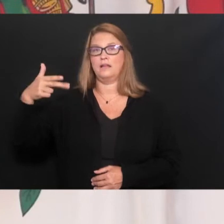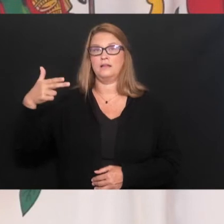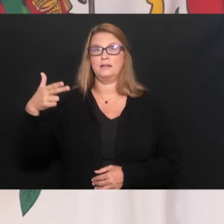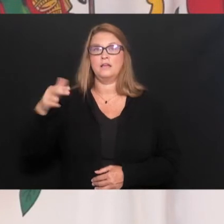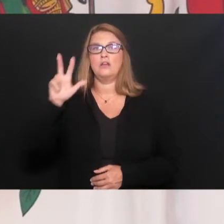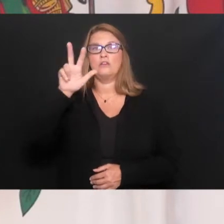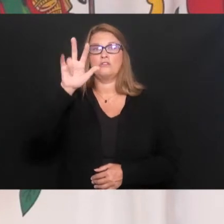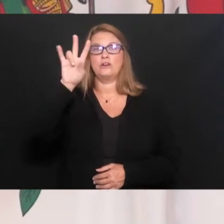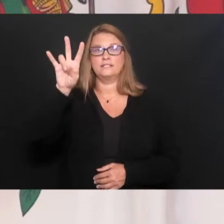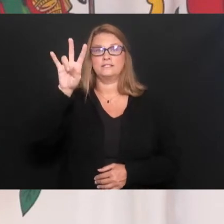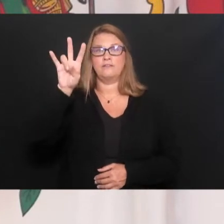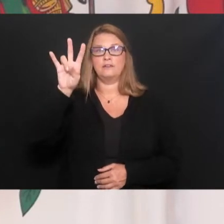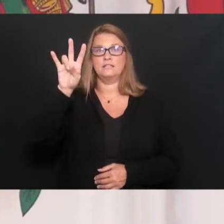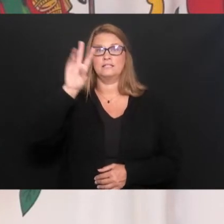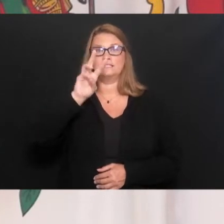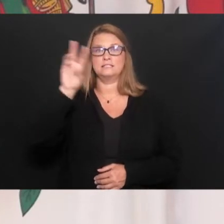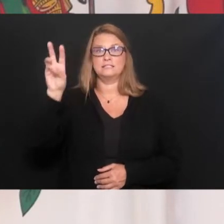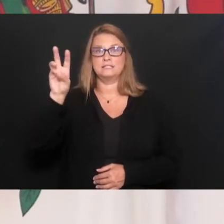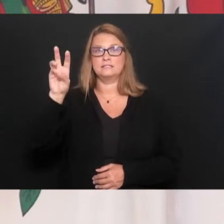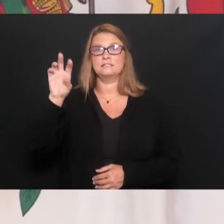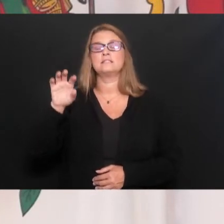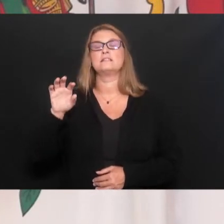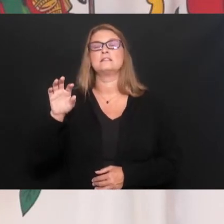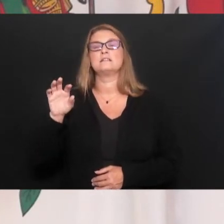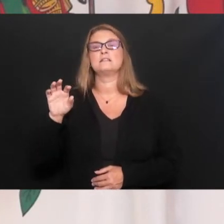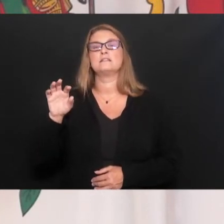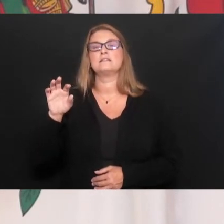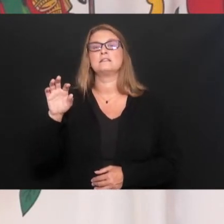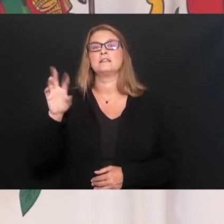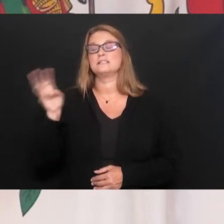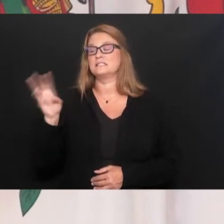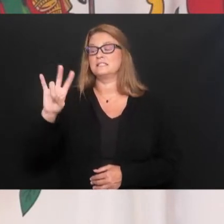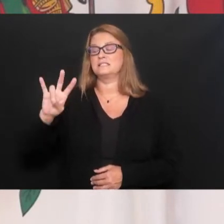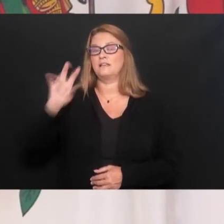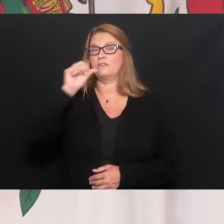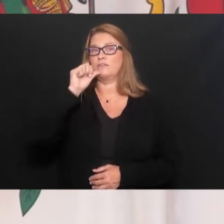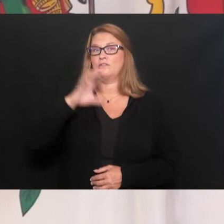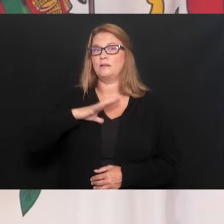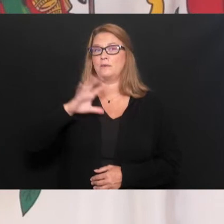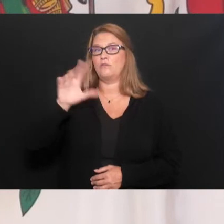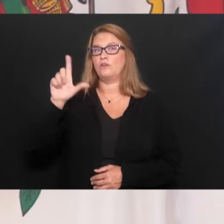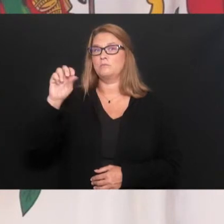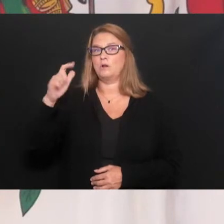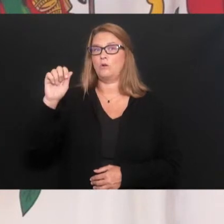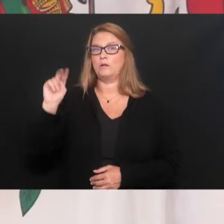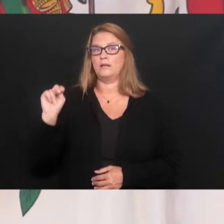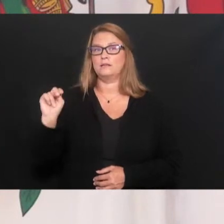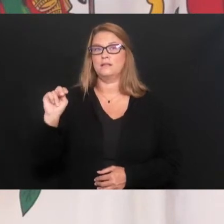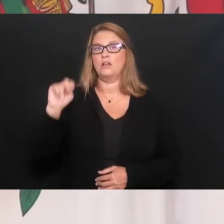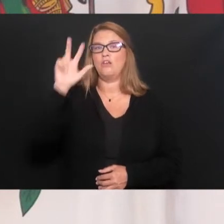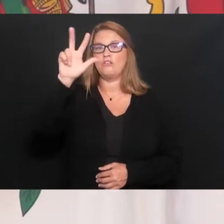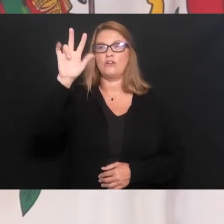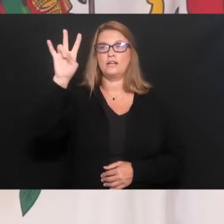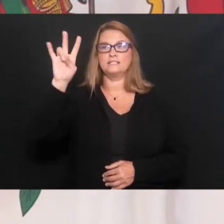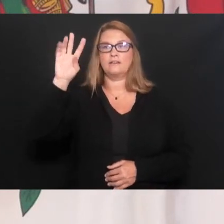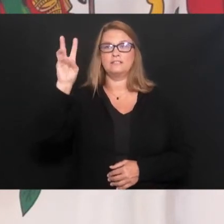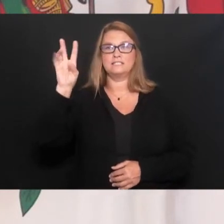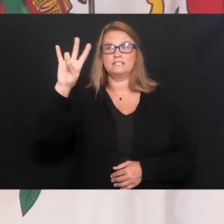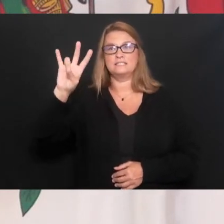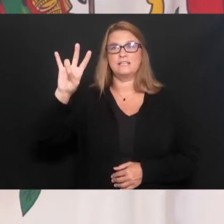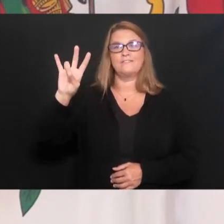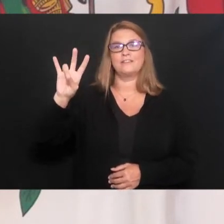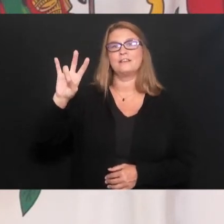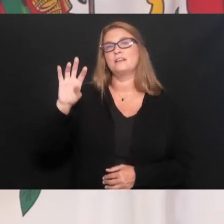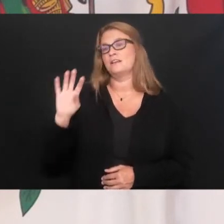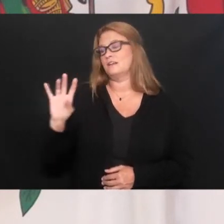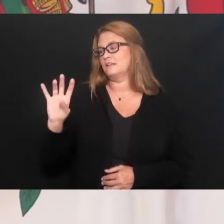The 3,766th death is a 67-year-old female from Logan County. The 3,767th death is